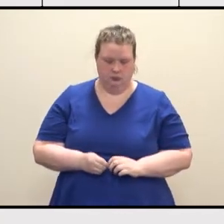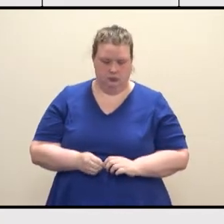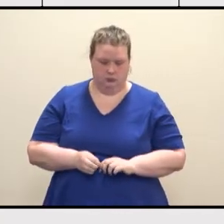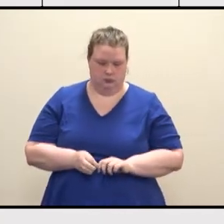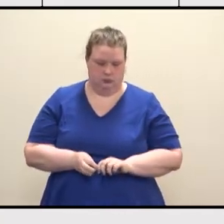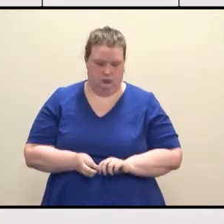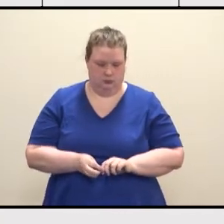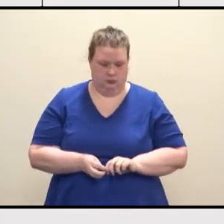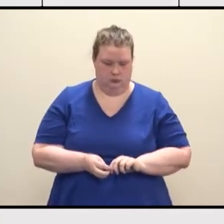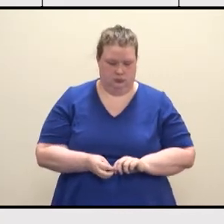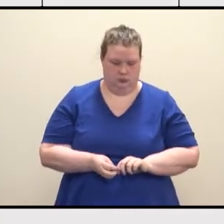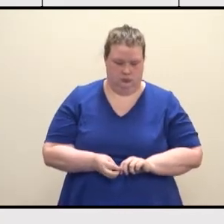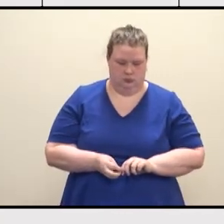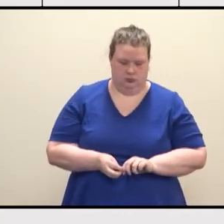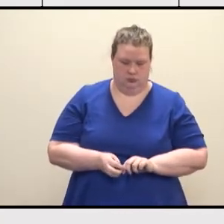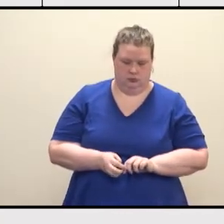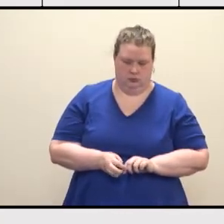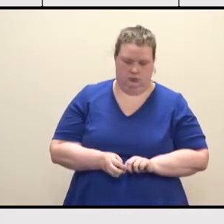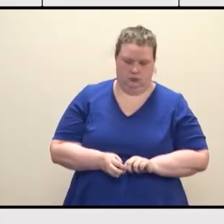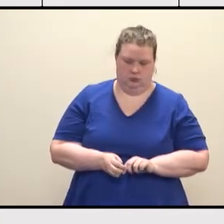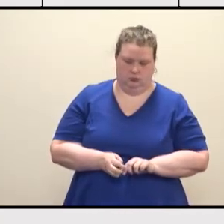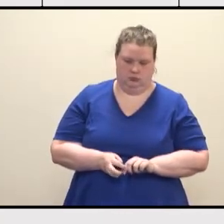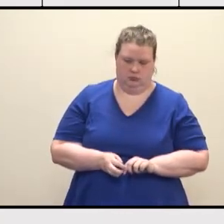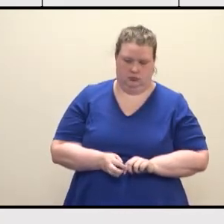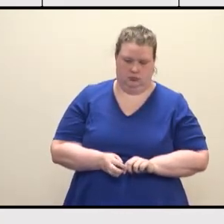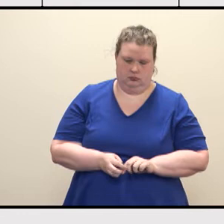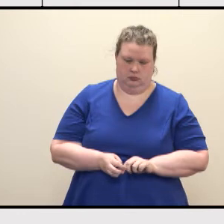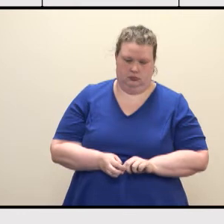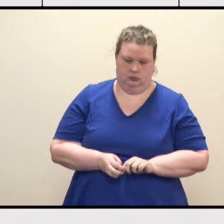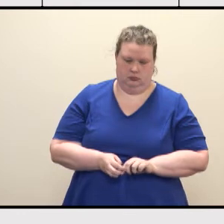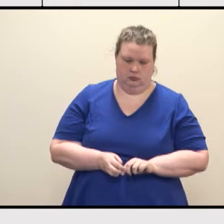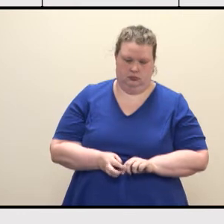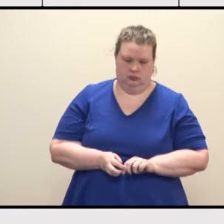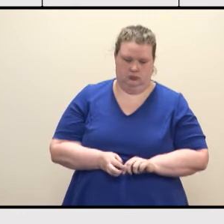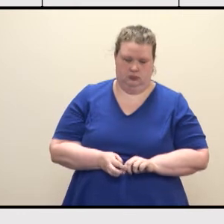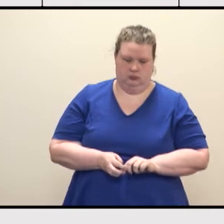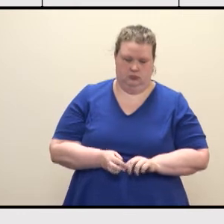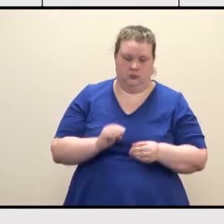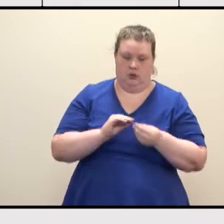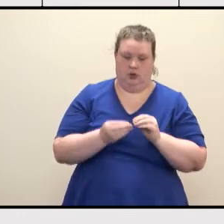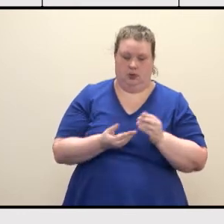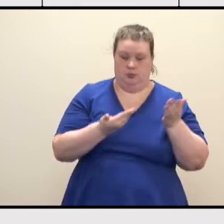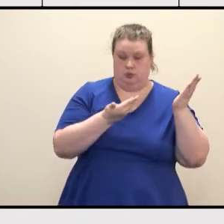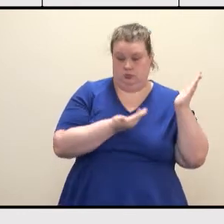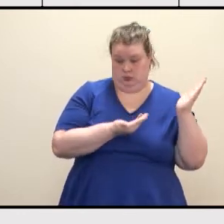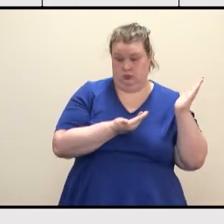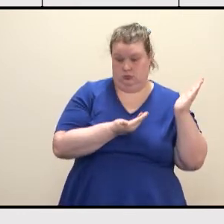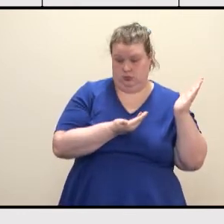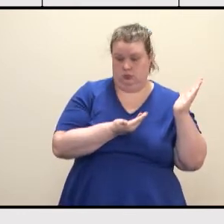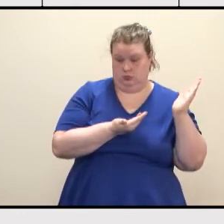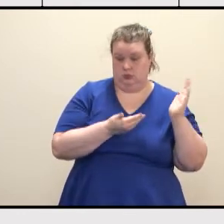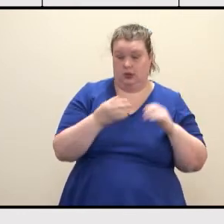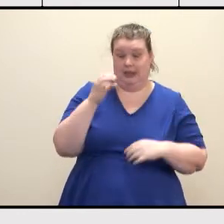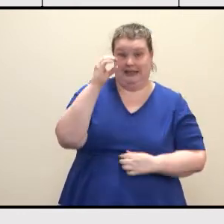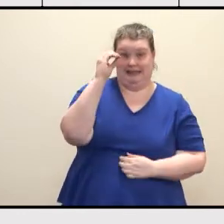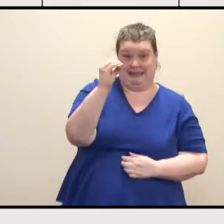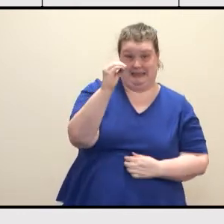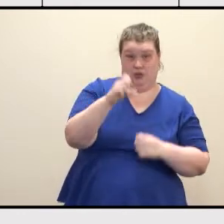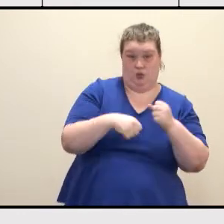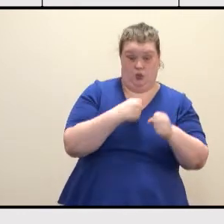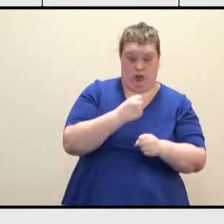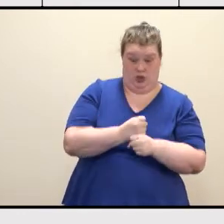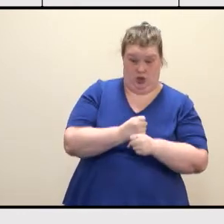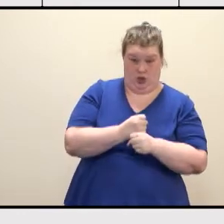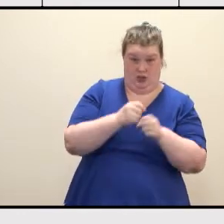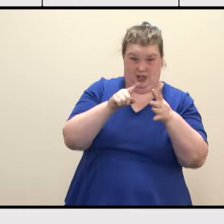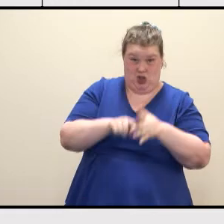So in number, or in values, you can see here to where the district compares. So at 0 years, or what we would call starting